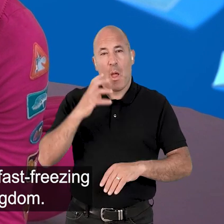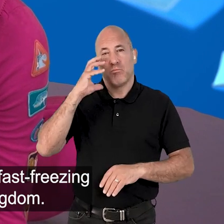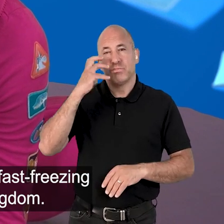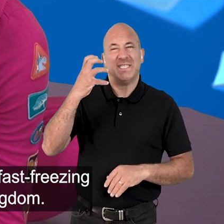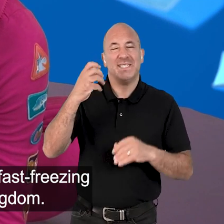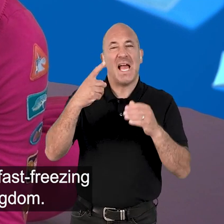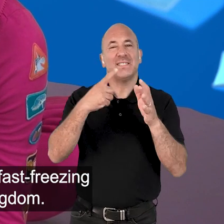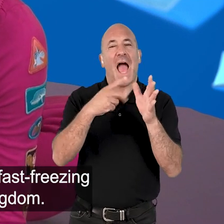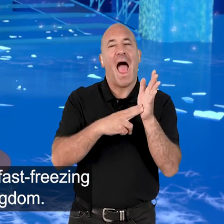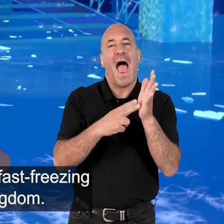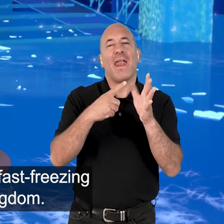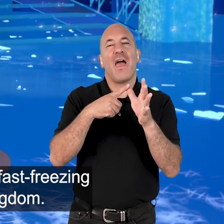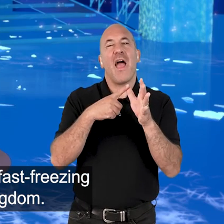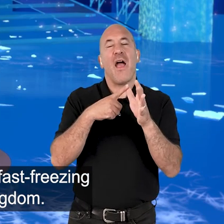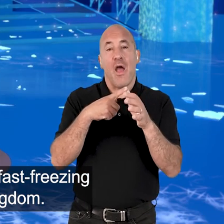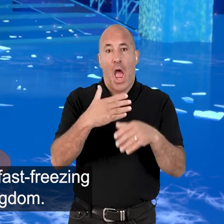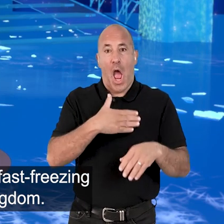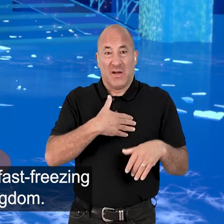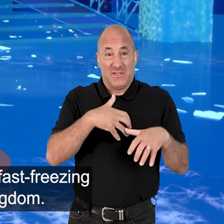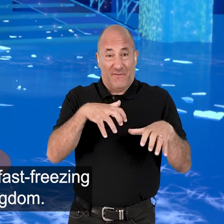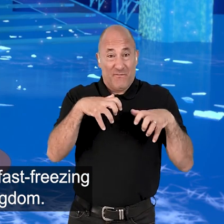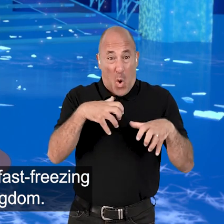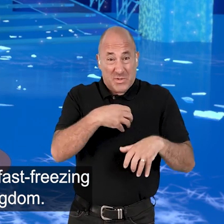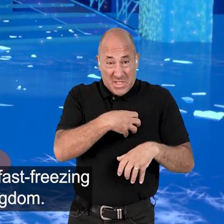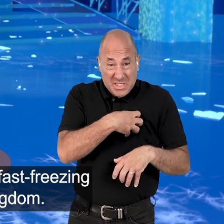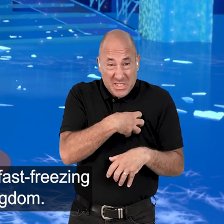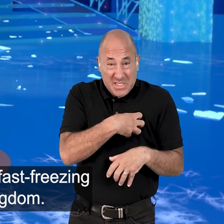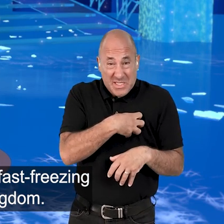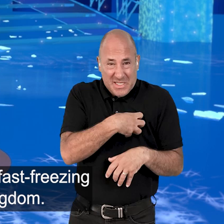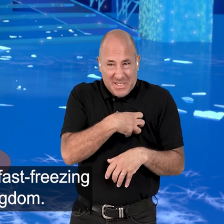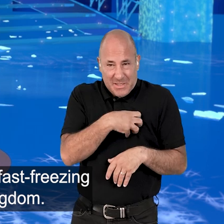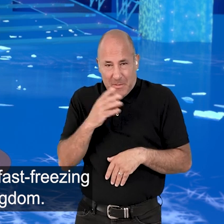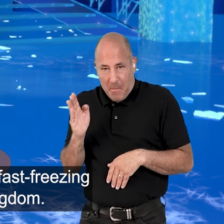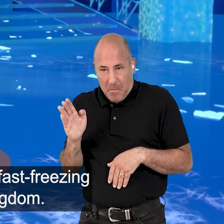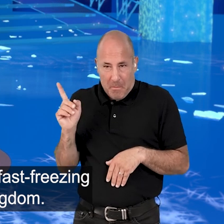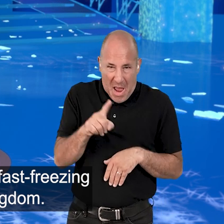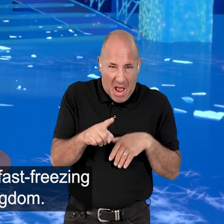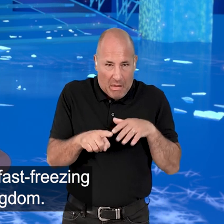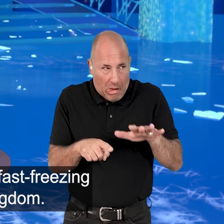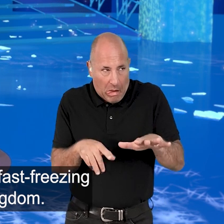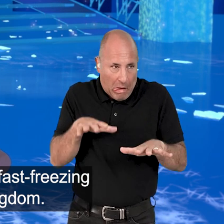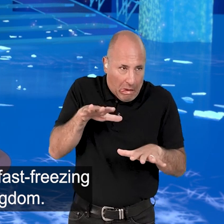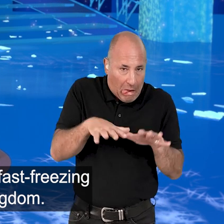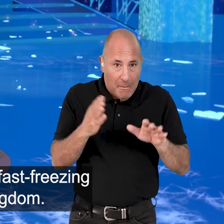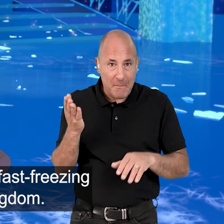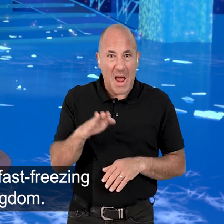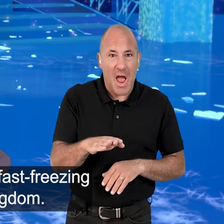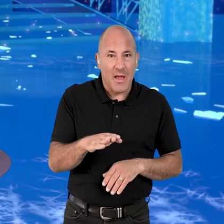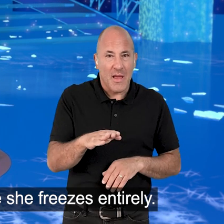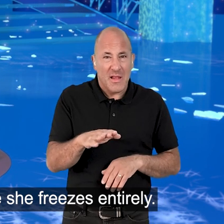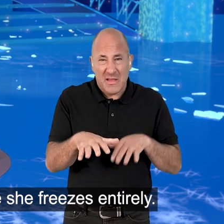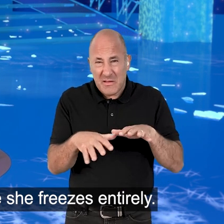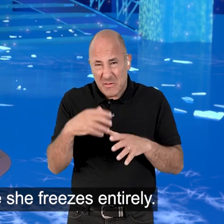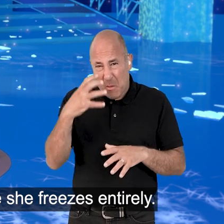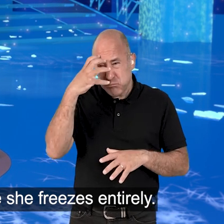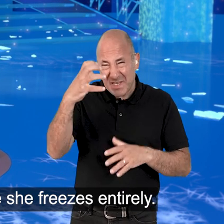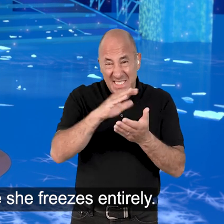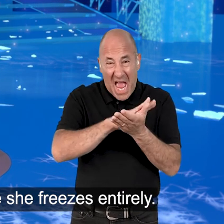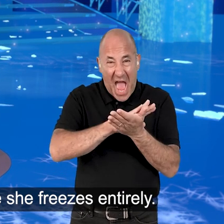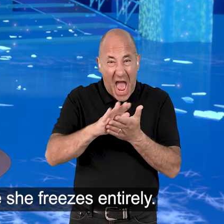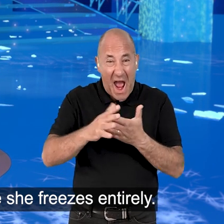Meanwhile, Princess Anna, with her fast freezing heart, crawls back into the kingdom. She needs